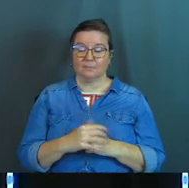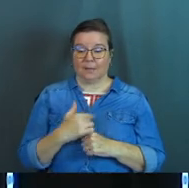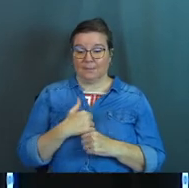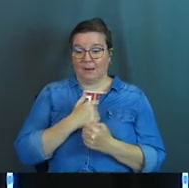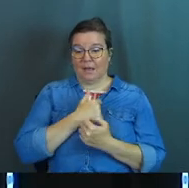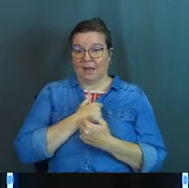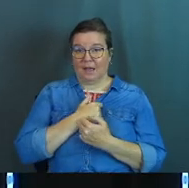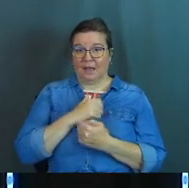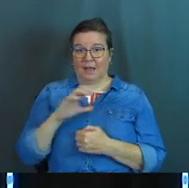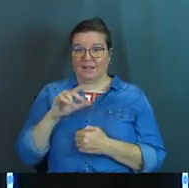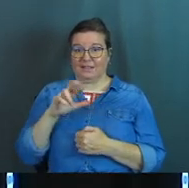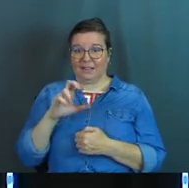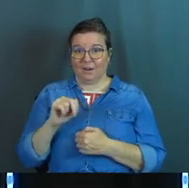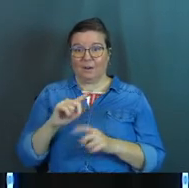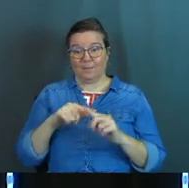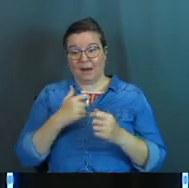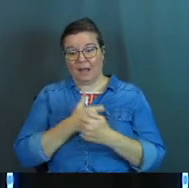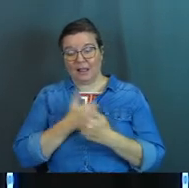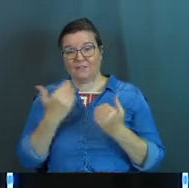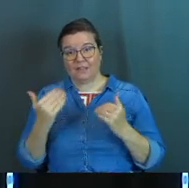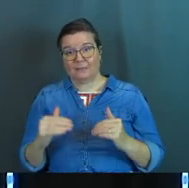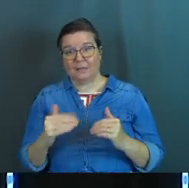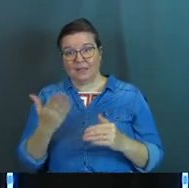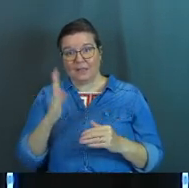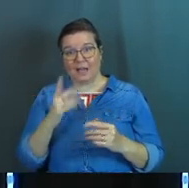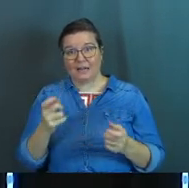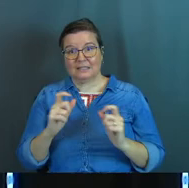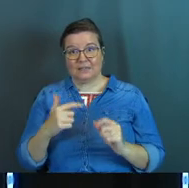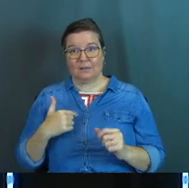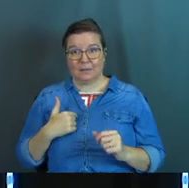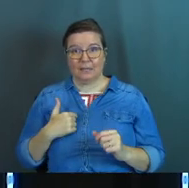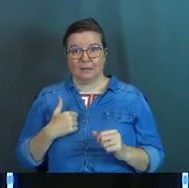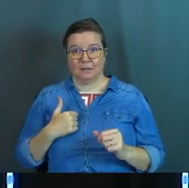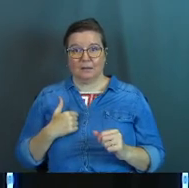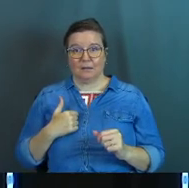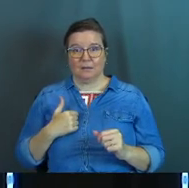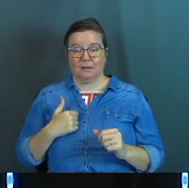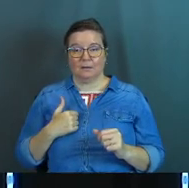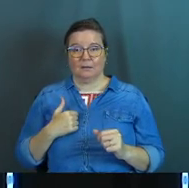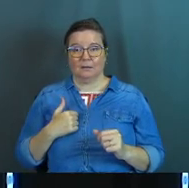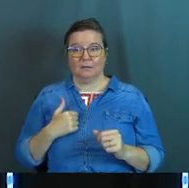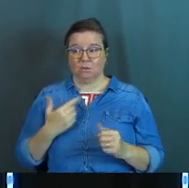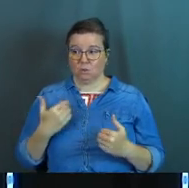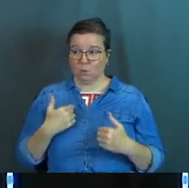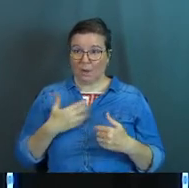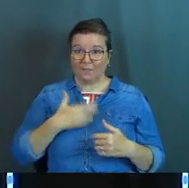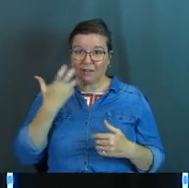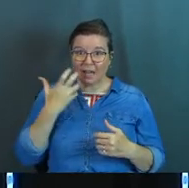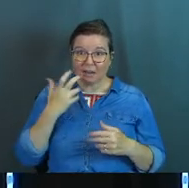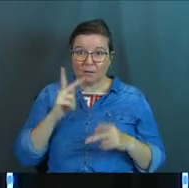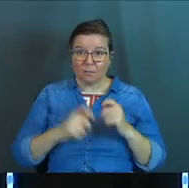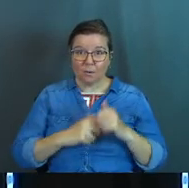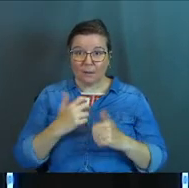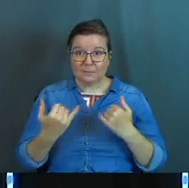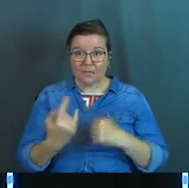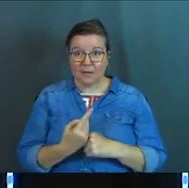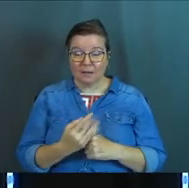I mean, I love Claritin, but I love the limitations that God has given me. Do you have an anger problem